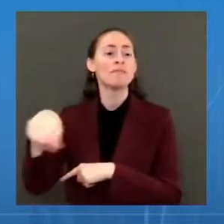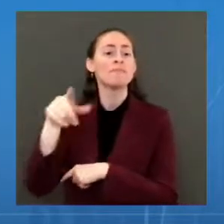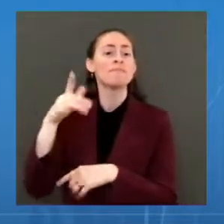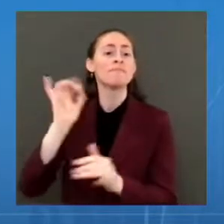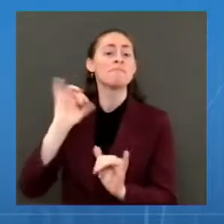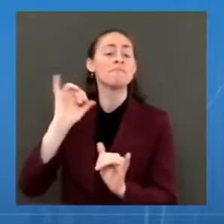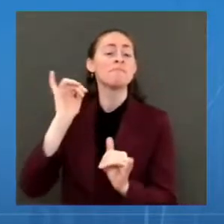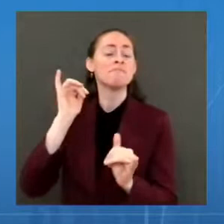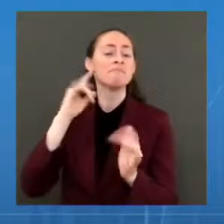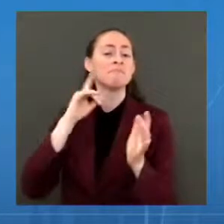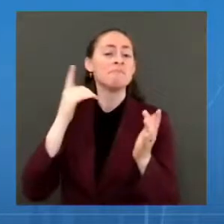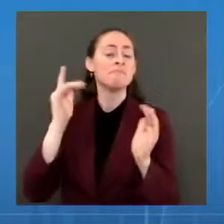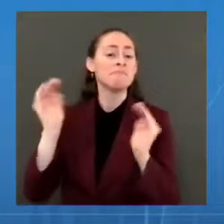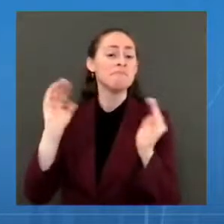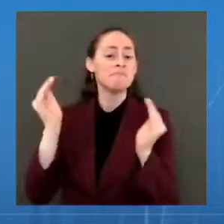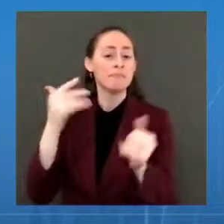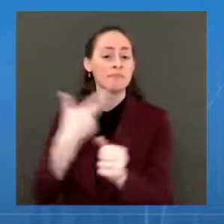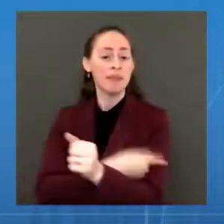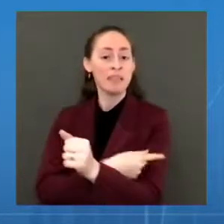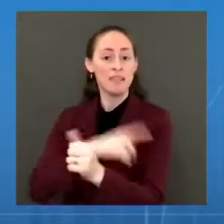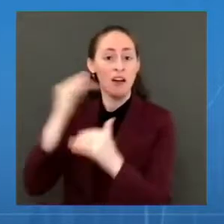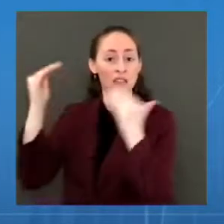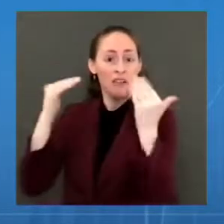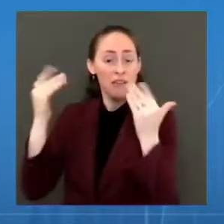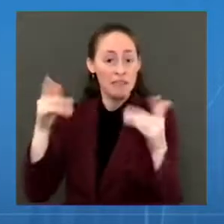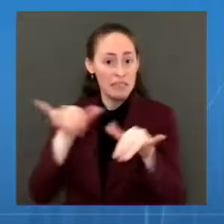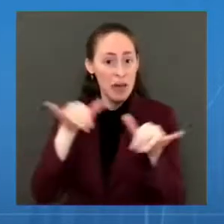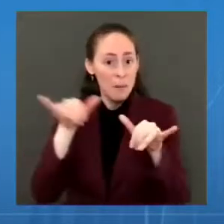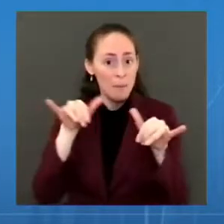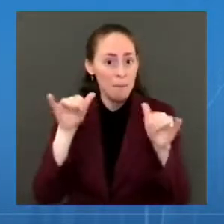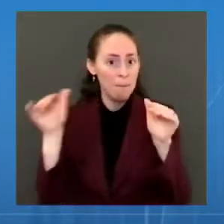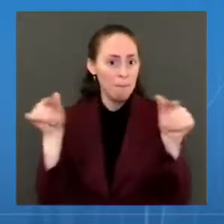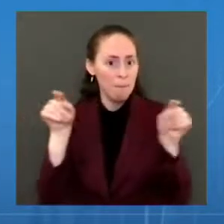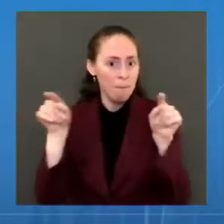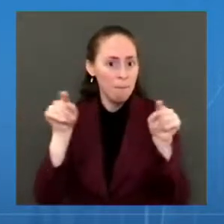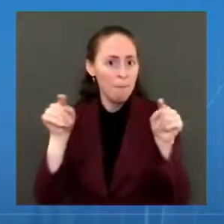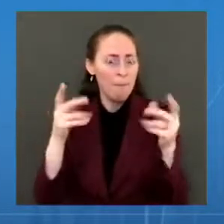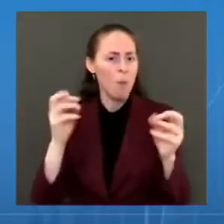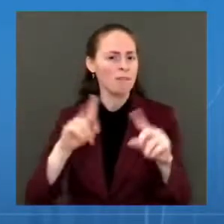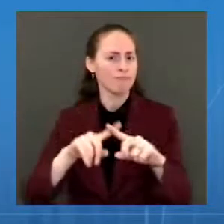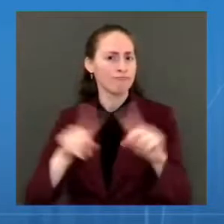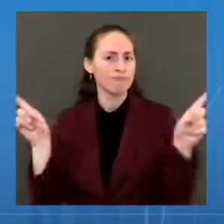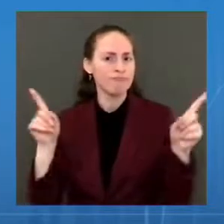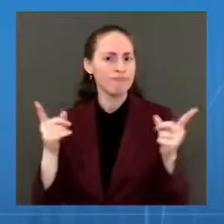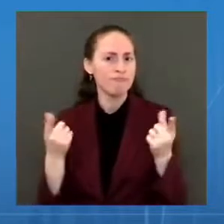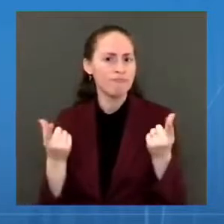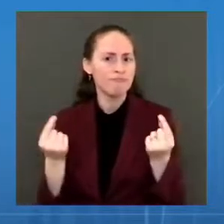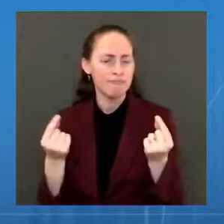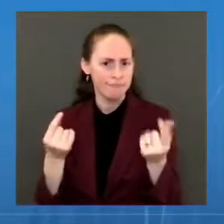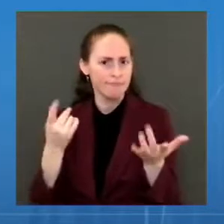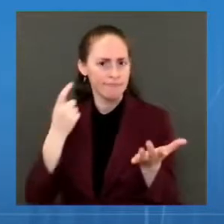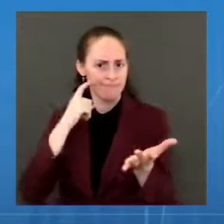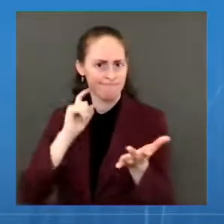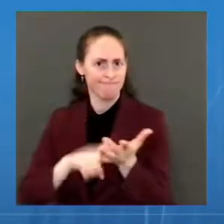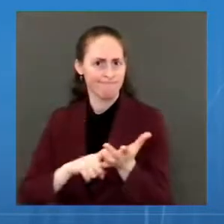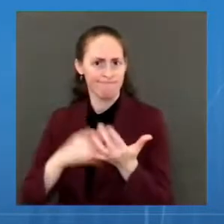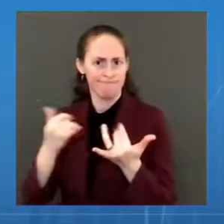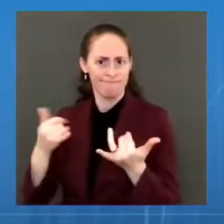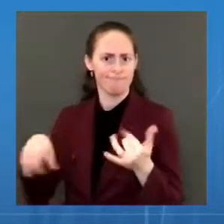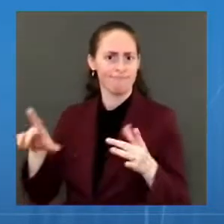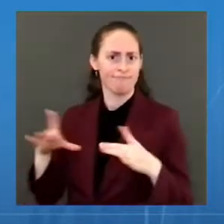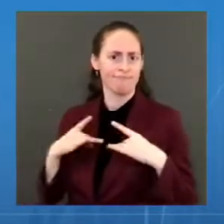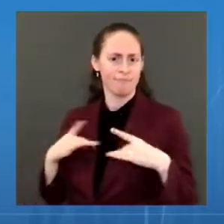vaccines. Also, there are a lot of cases right now. So how is 2021 Thanksgiving not like